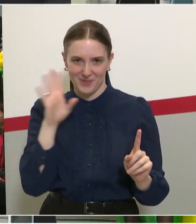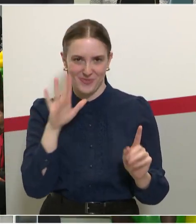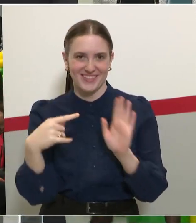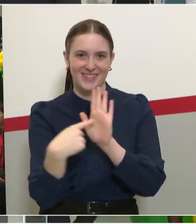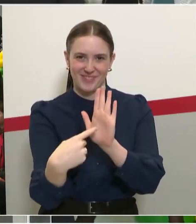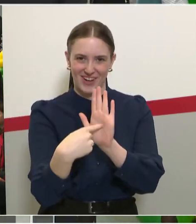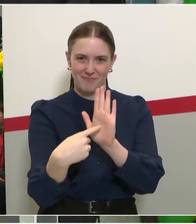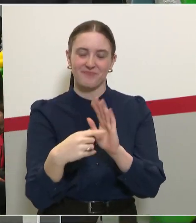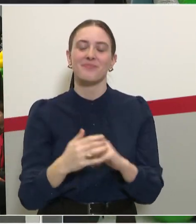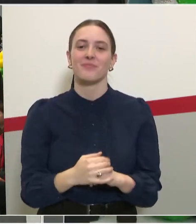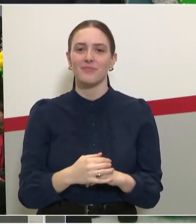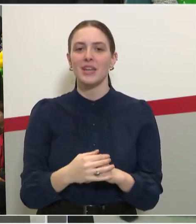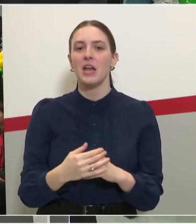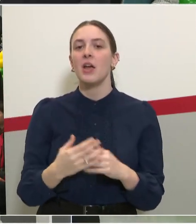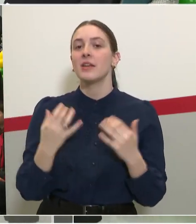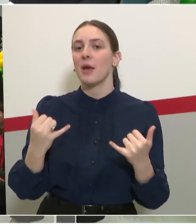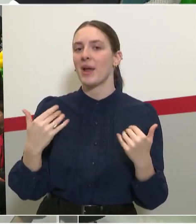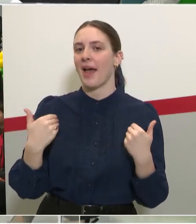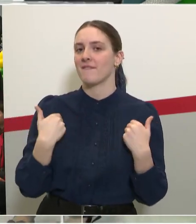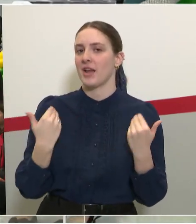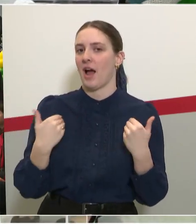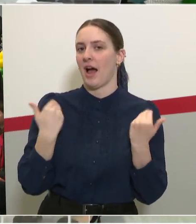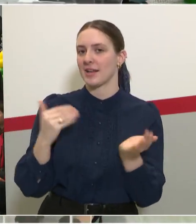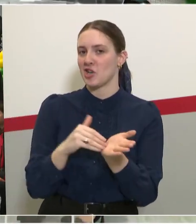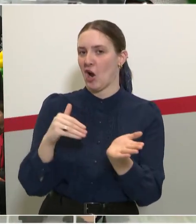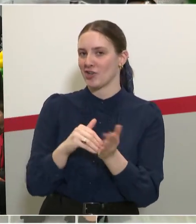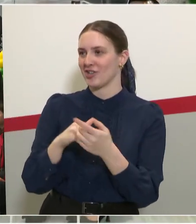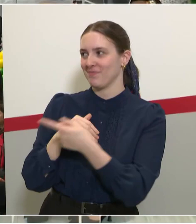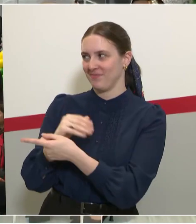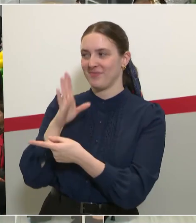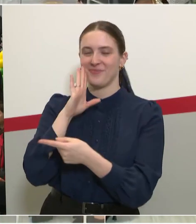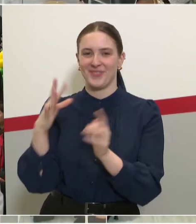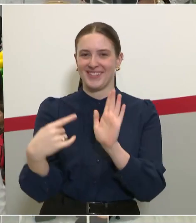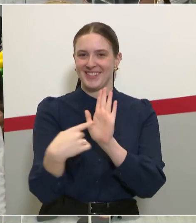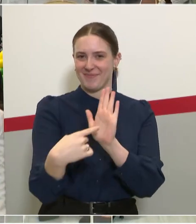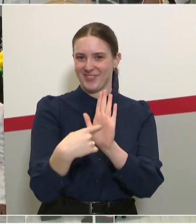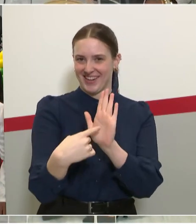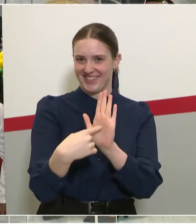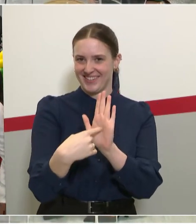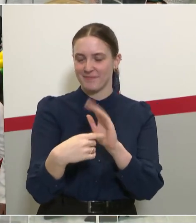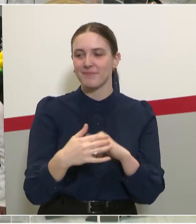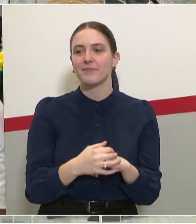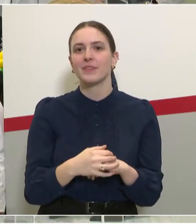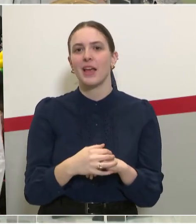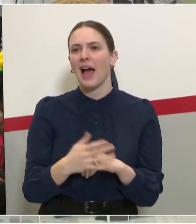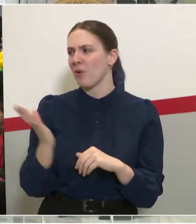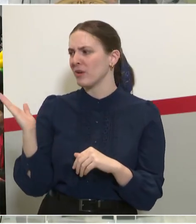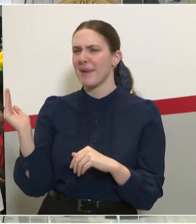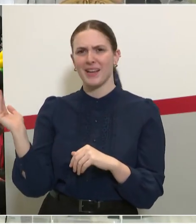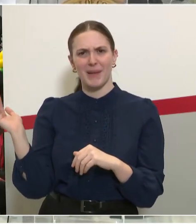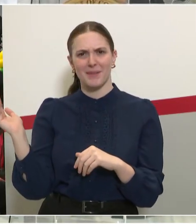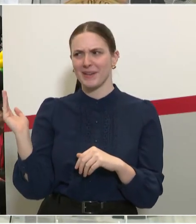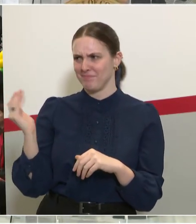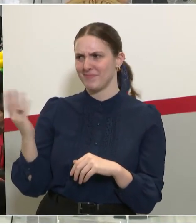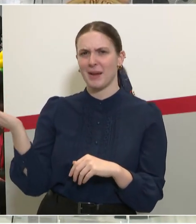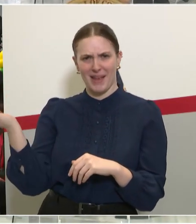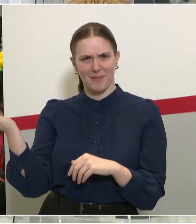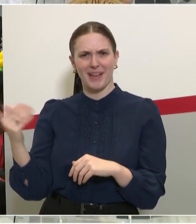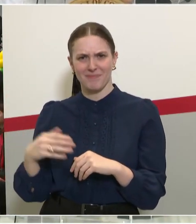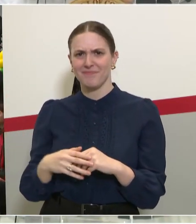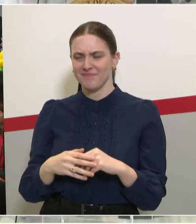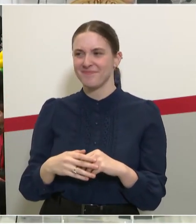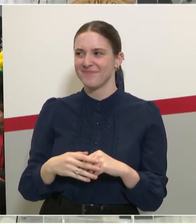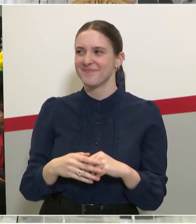right. So we're going to have our young doctor do a demonstration. And then come on up here.